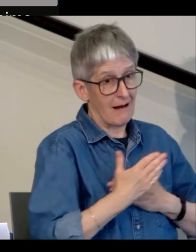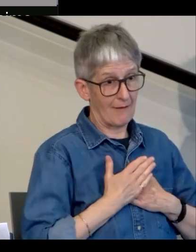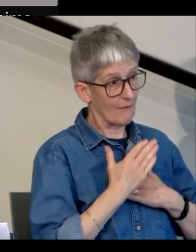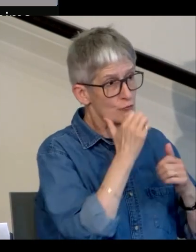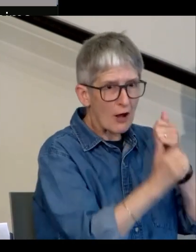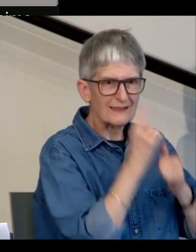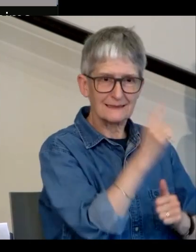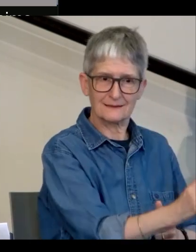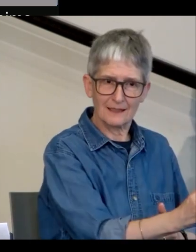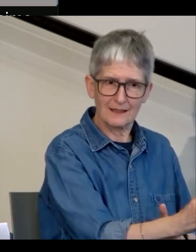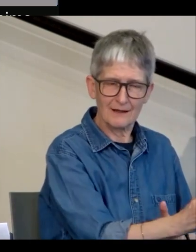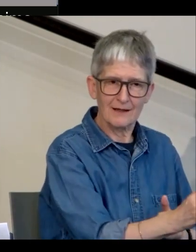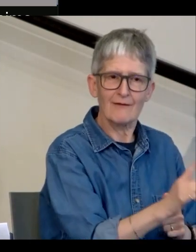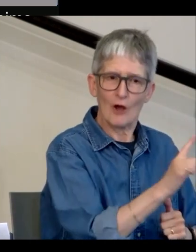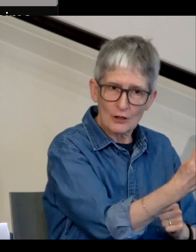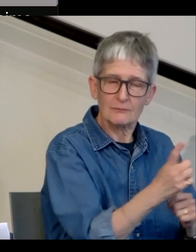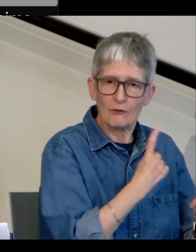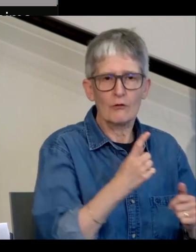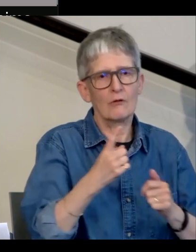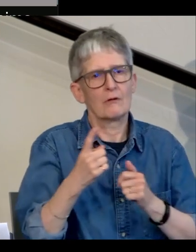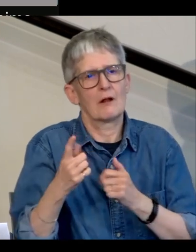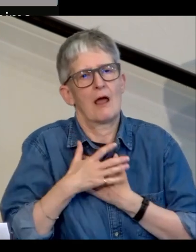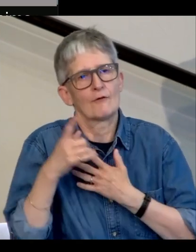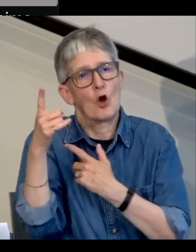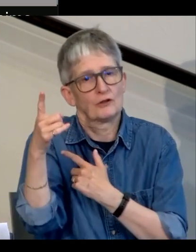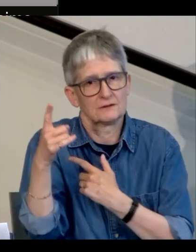seen cannot love God whom they have not seen.